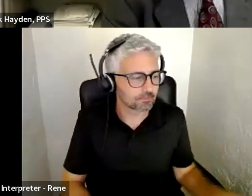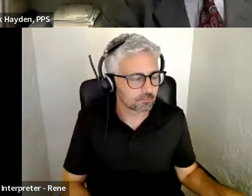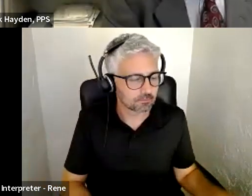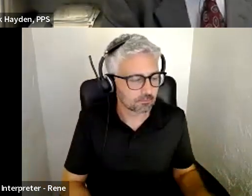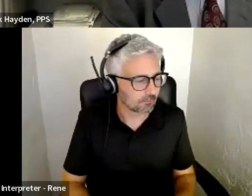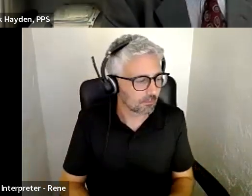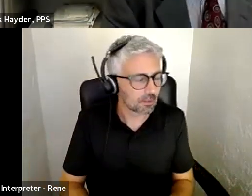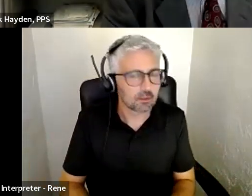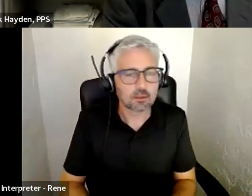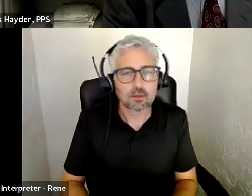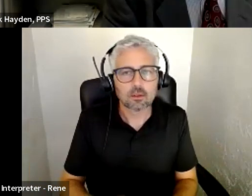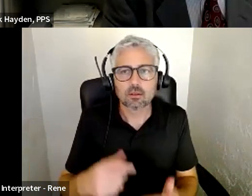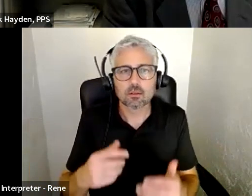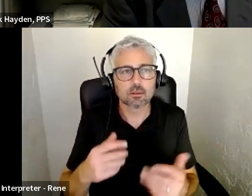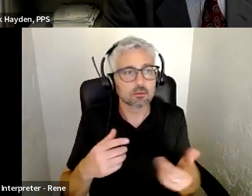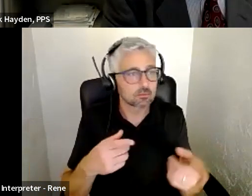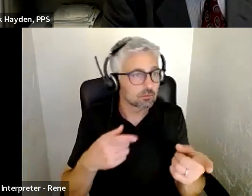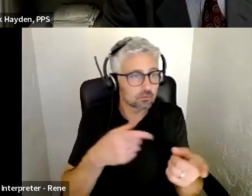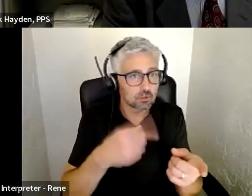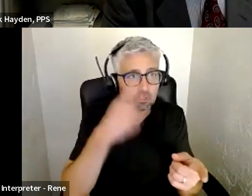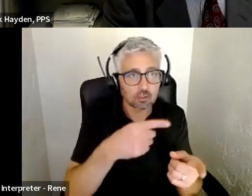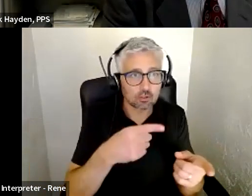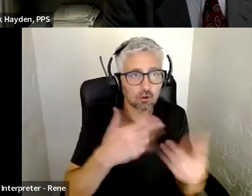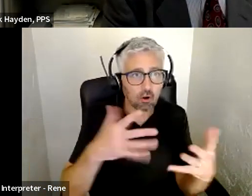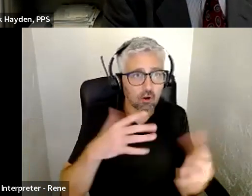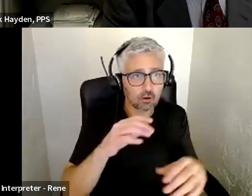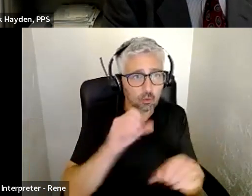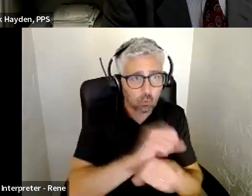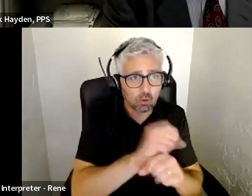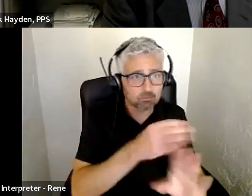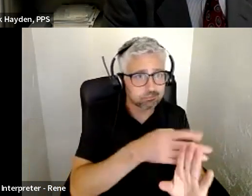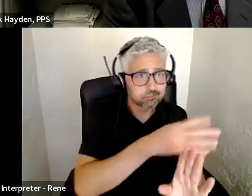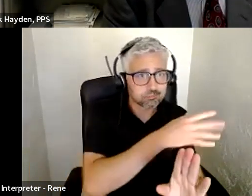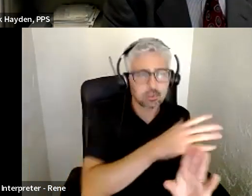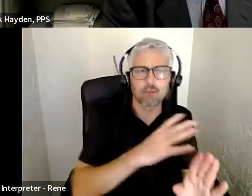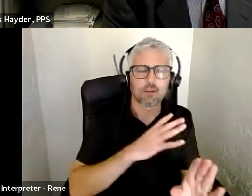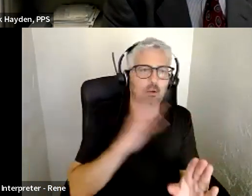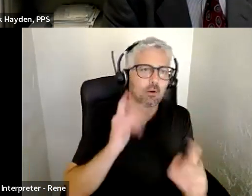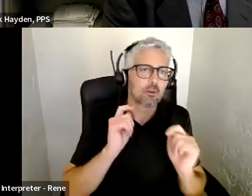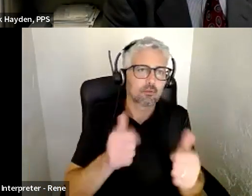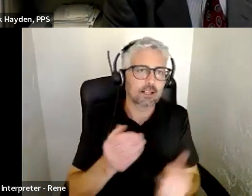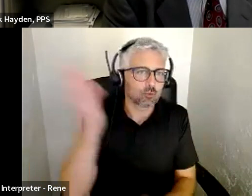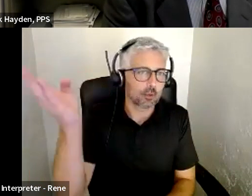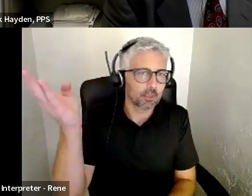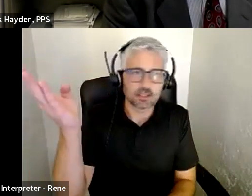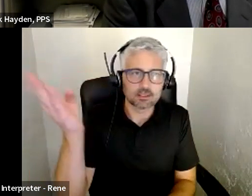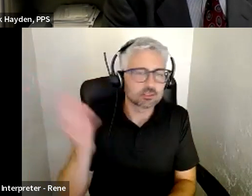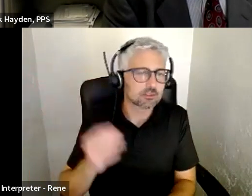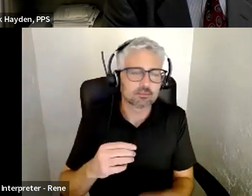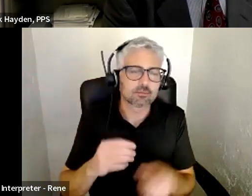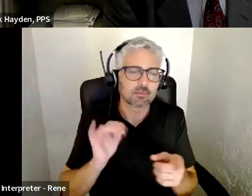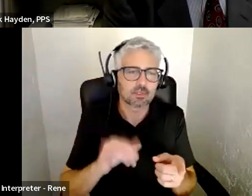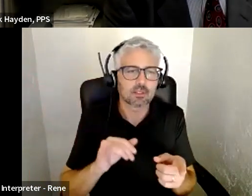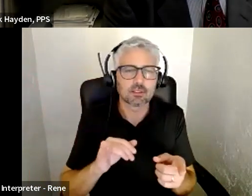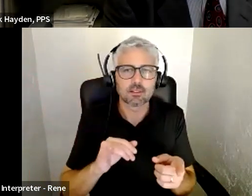know, the more work you've done online, I think the quicker we can get to how to make a recommendation from it. So that's where we need to get to,